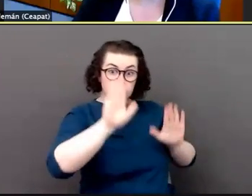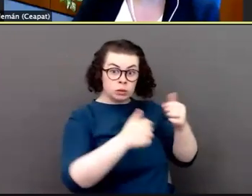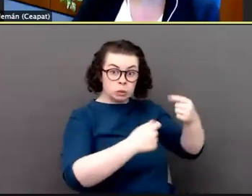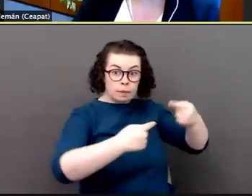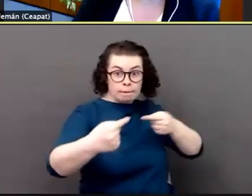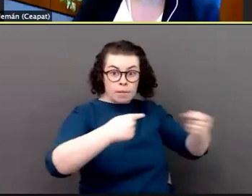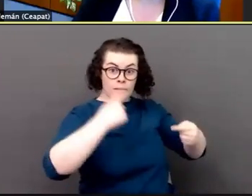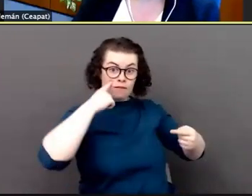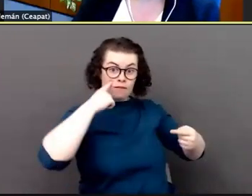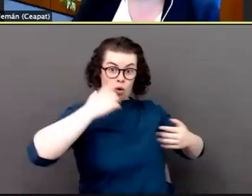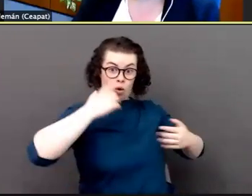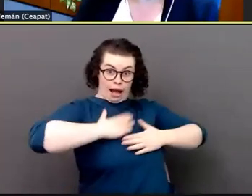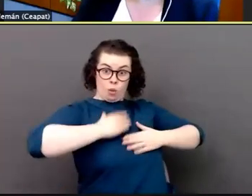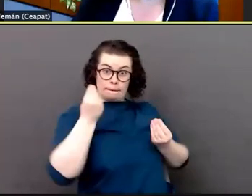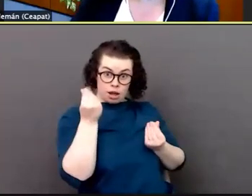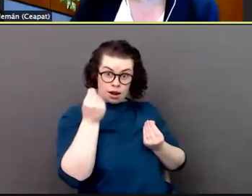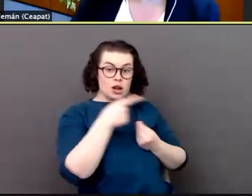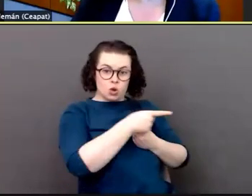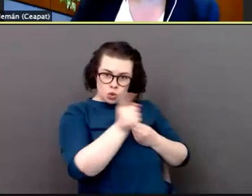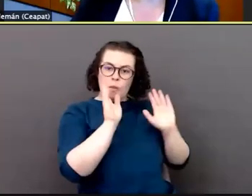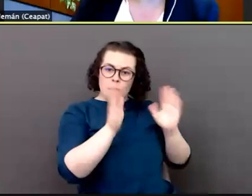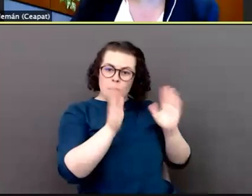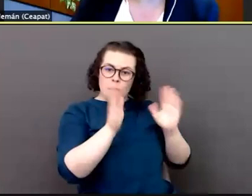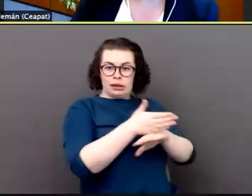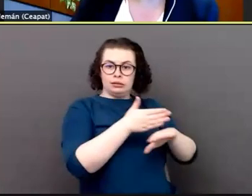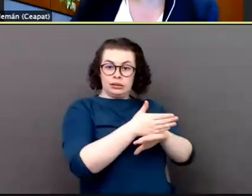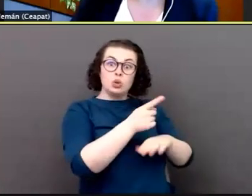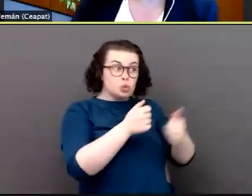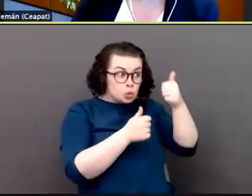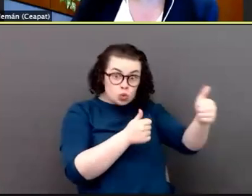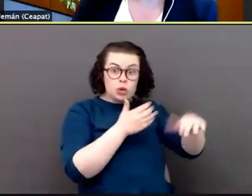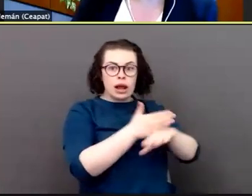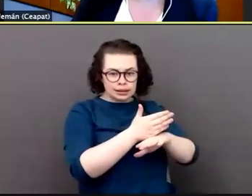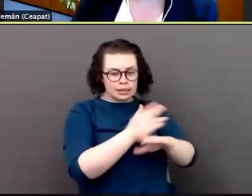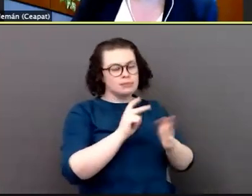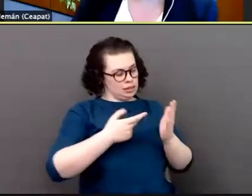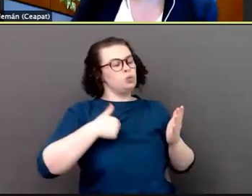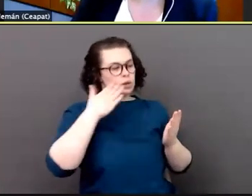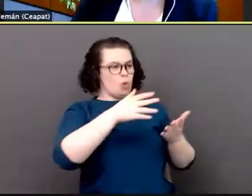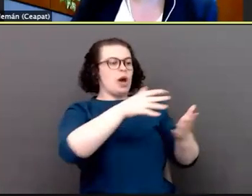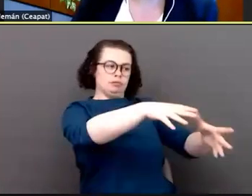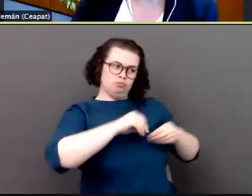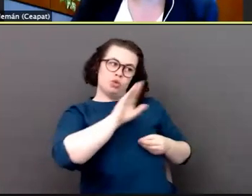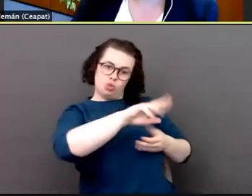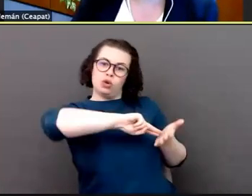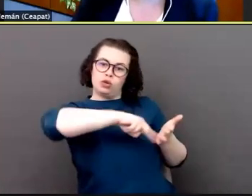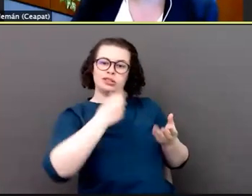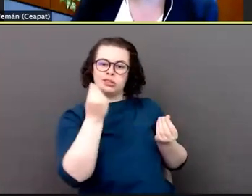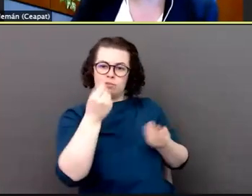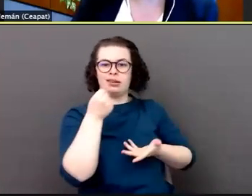project. From a legal point of view, the standard can serve as